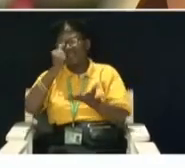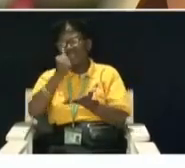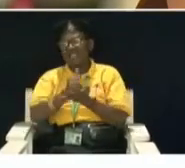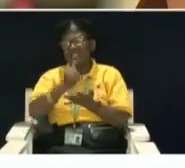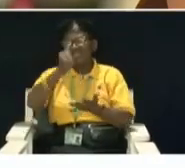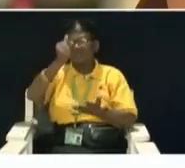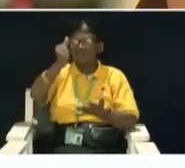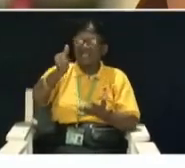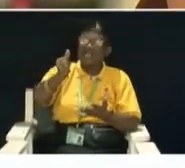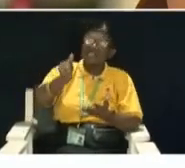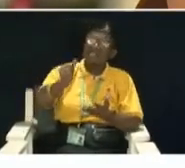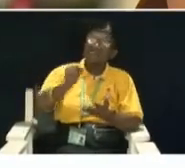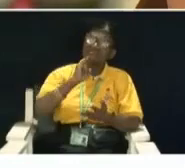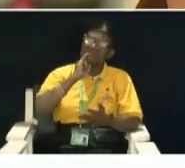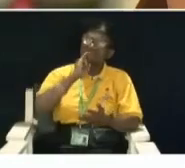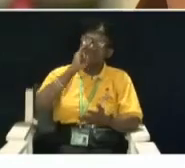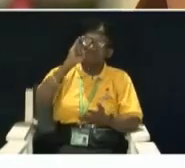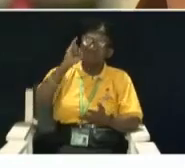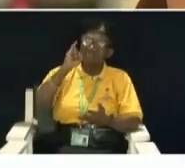alive,